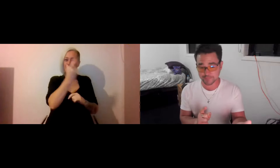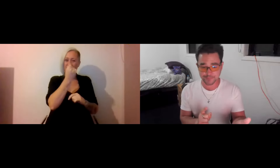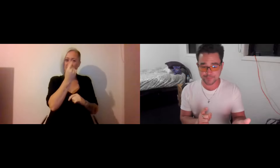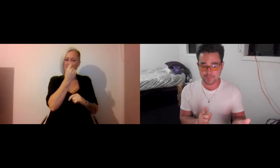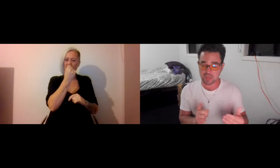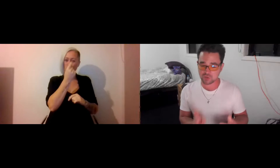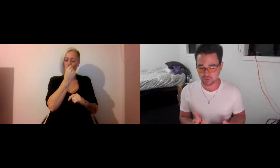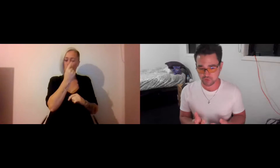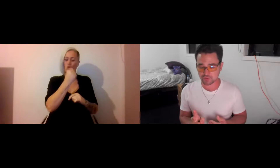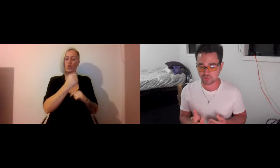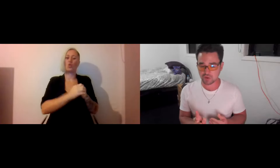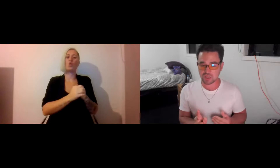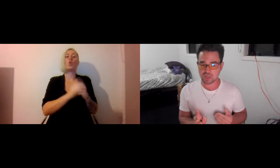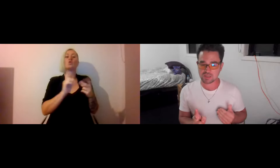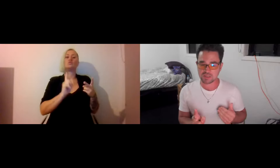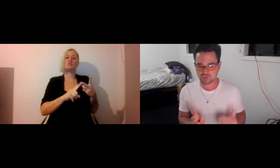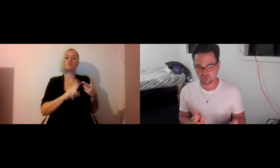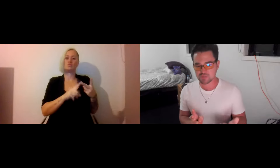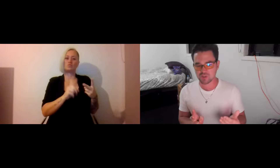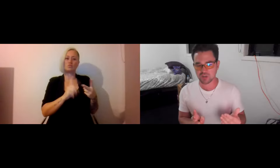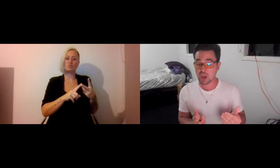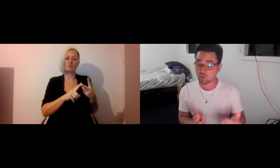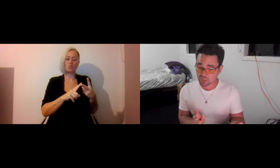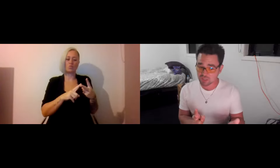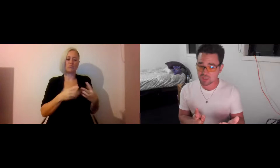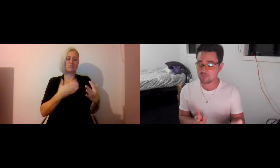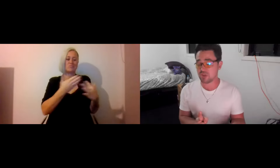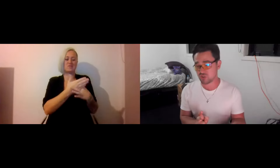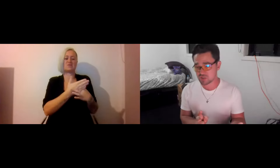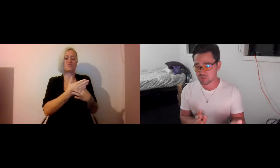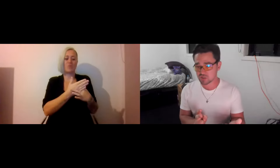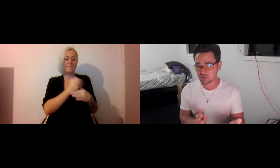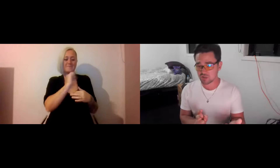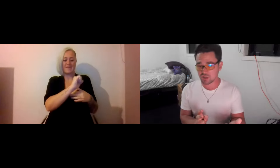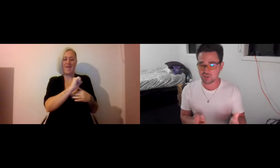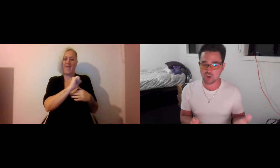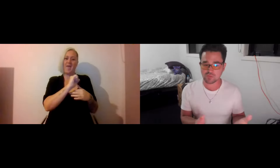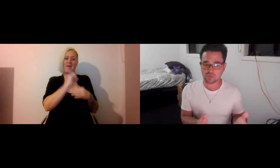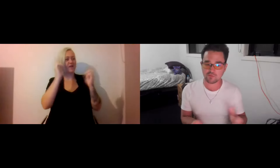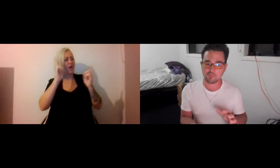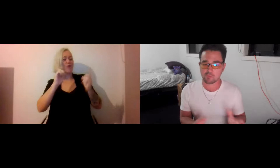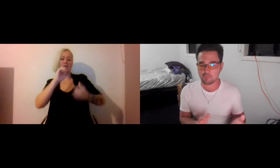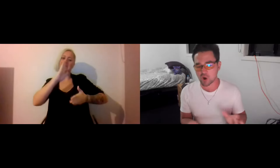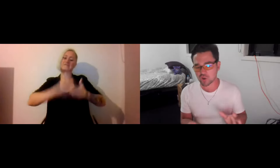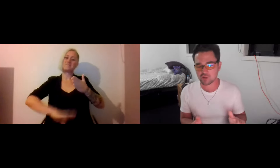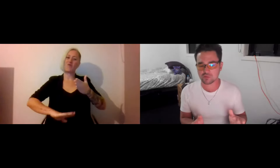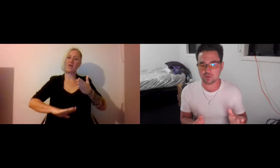body. And two, it disrupts their current experience in terms of